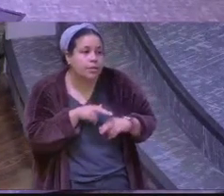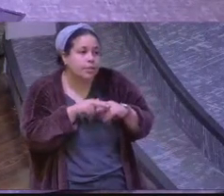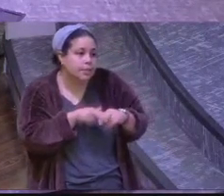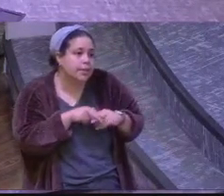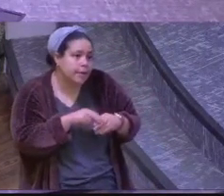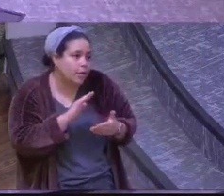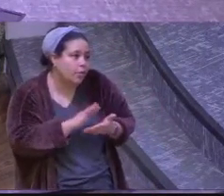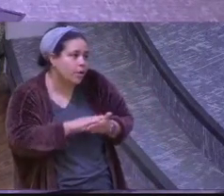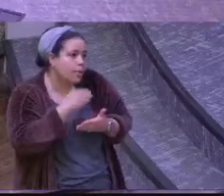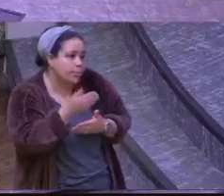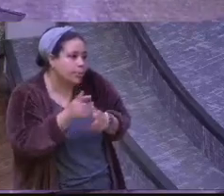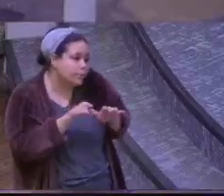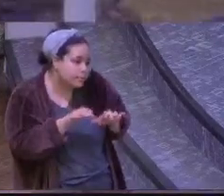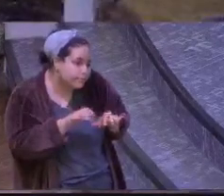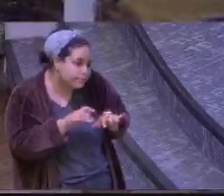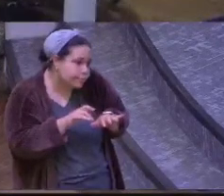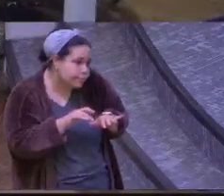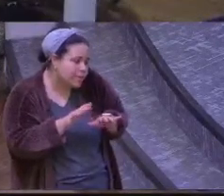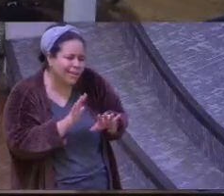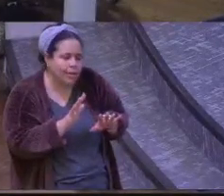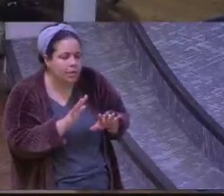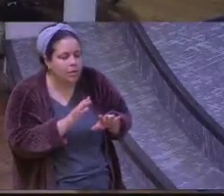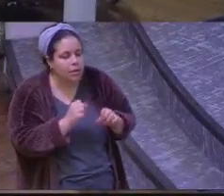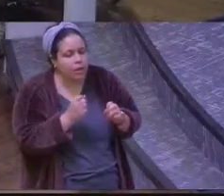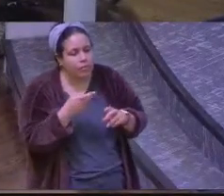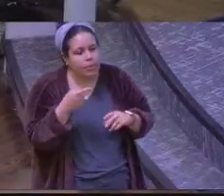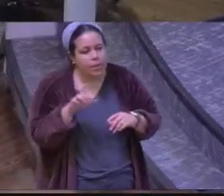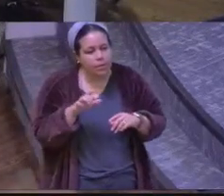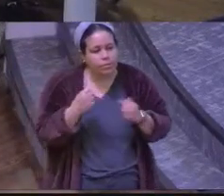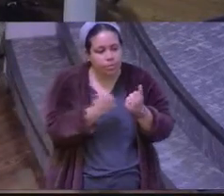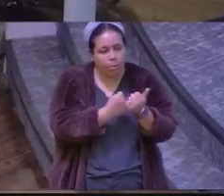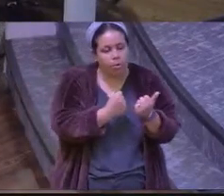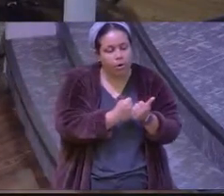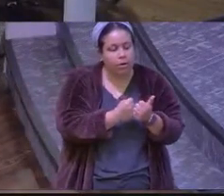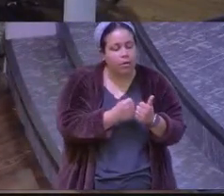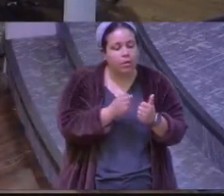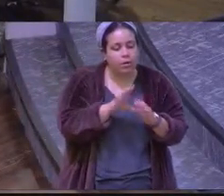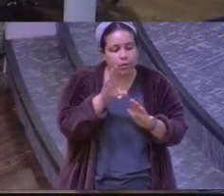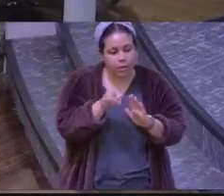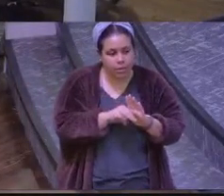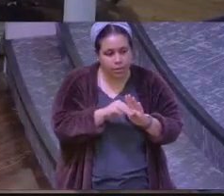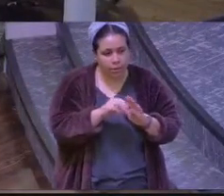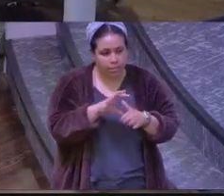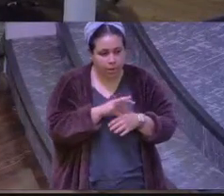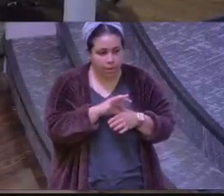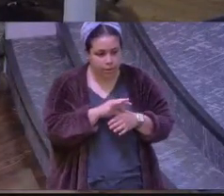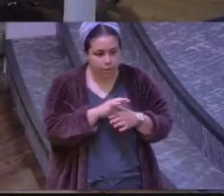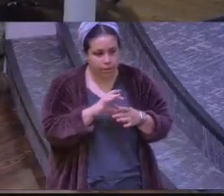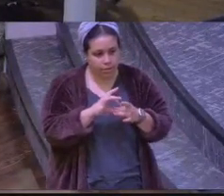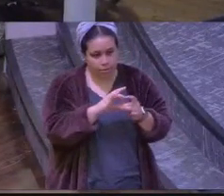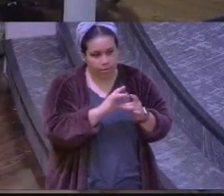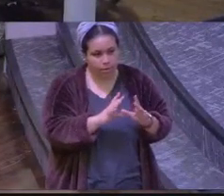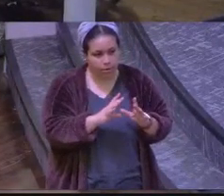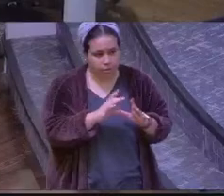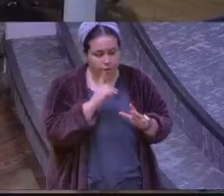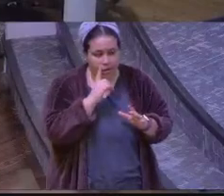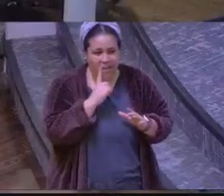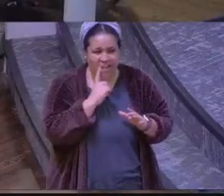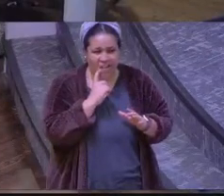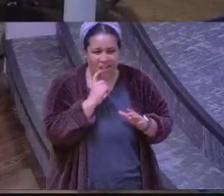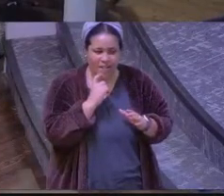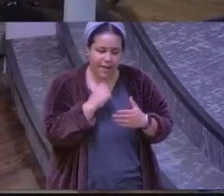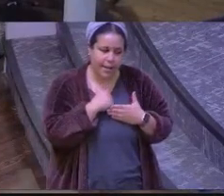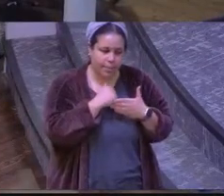entire time. And so there's been a lot of PL, a lot of support from our curriculum content coordinators around helping